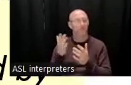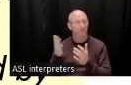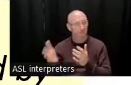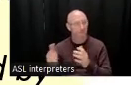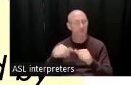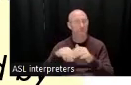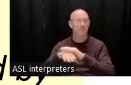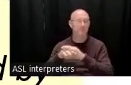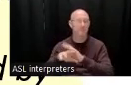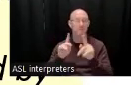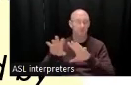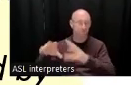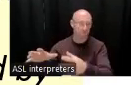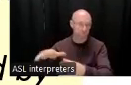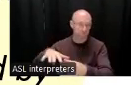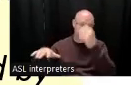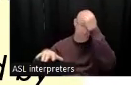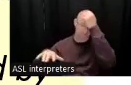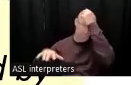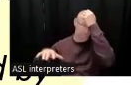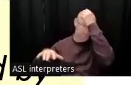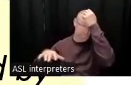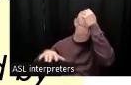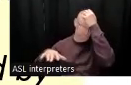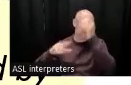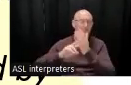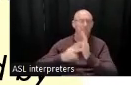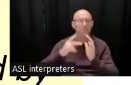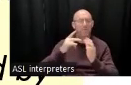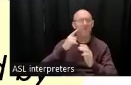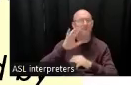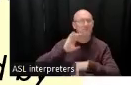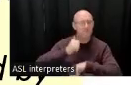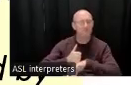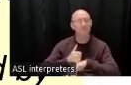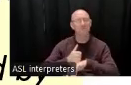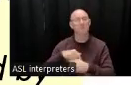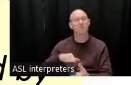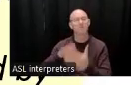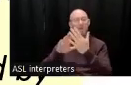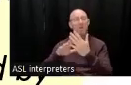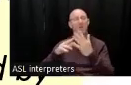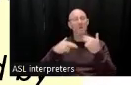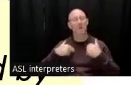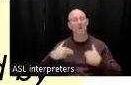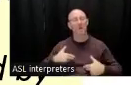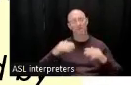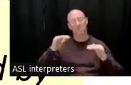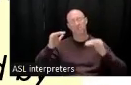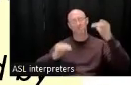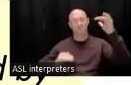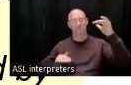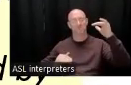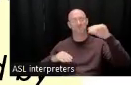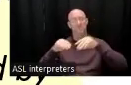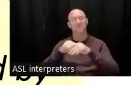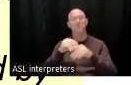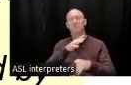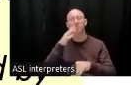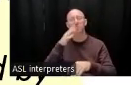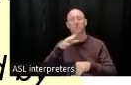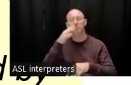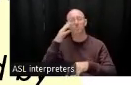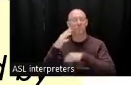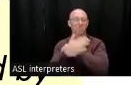that population. And the purpose of its establishment was to address health disparities in rural Kentucky and